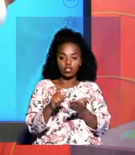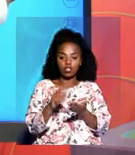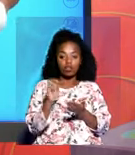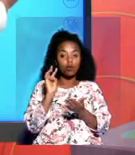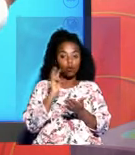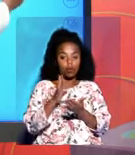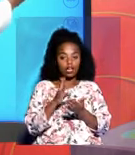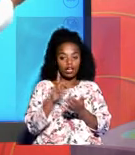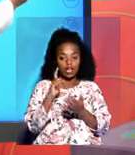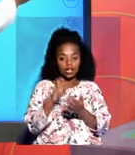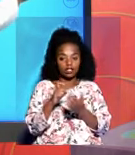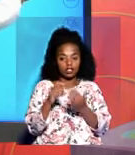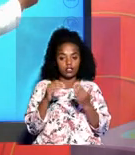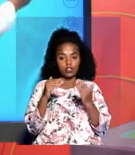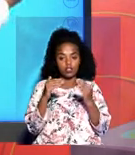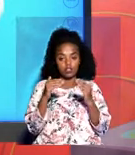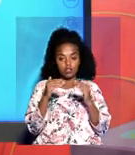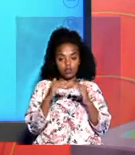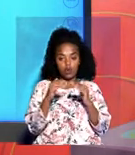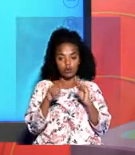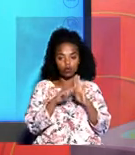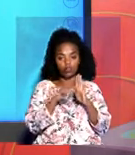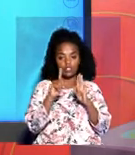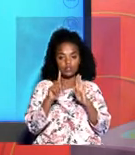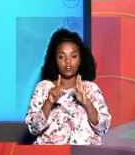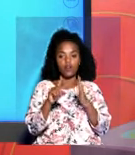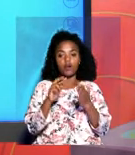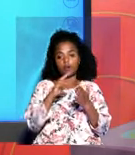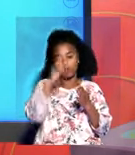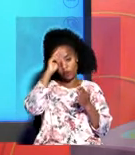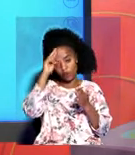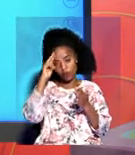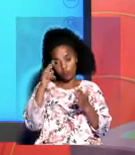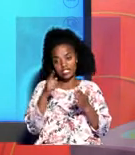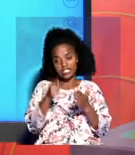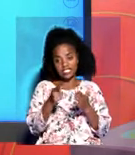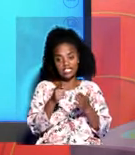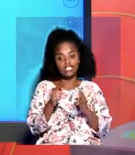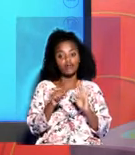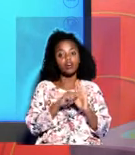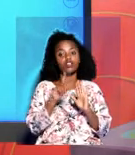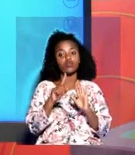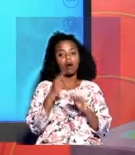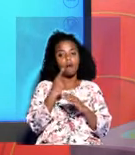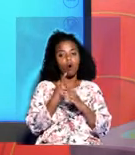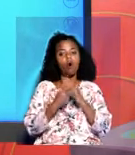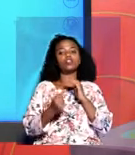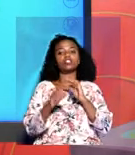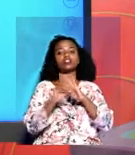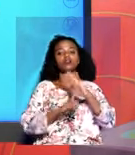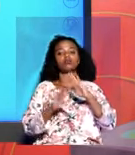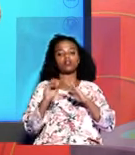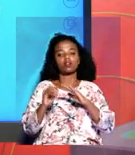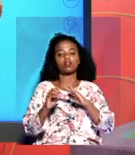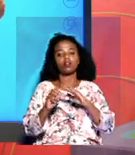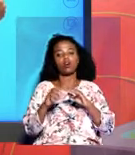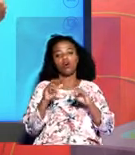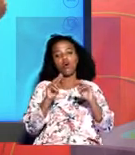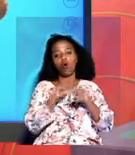be this x equals to negative 1 because this makes only the denominator 0. In addition to that, it has also horizontal asymptote